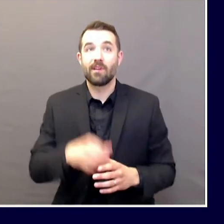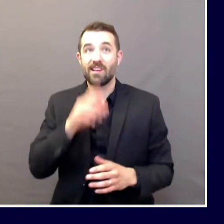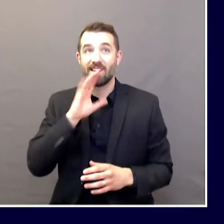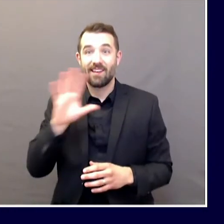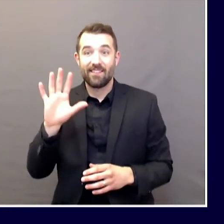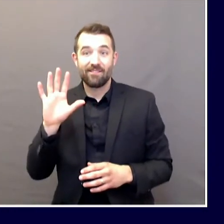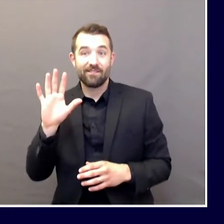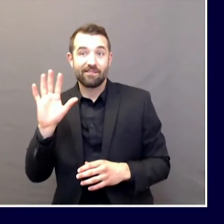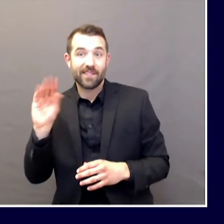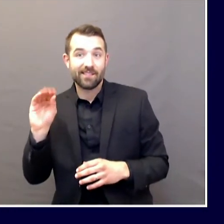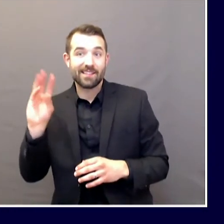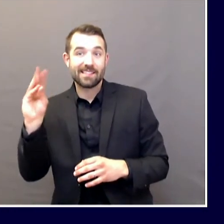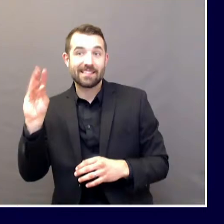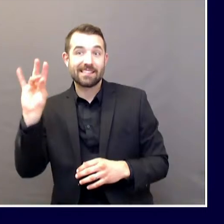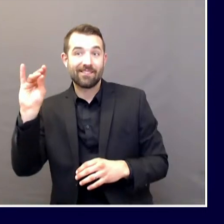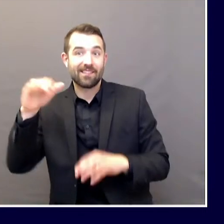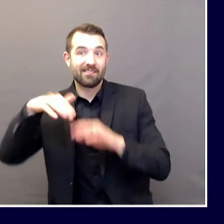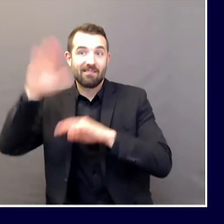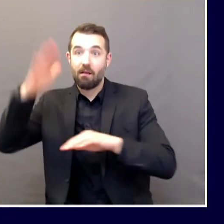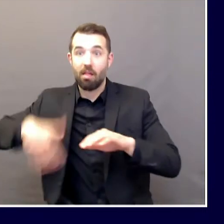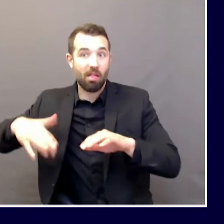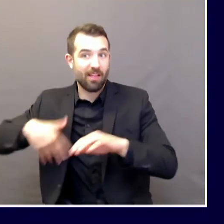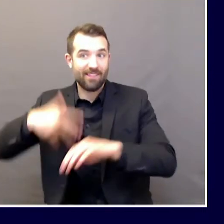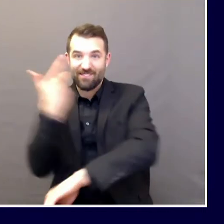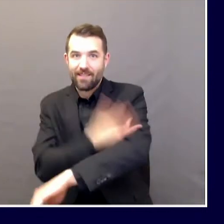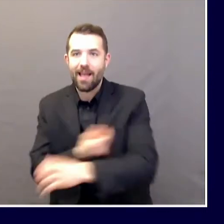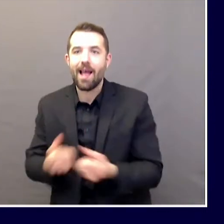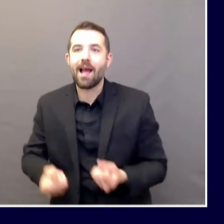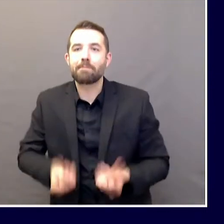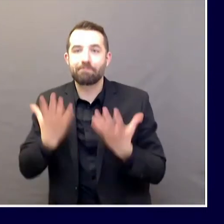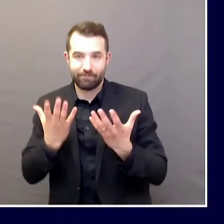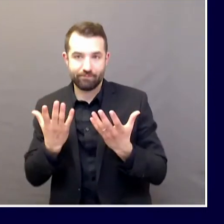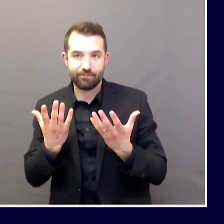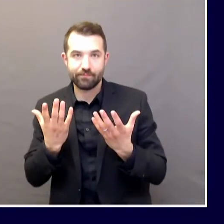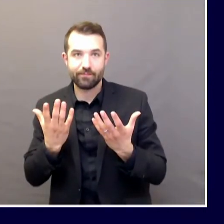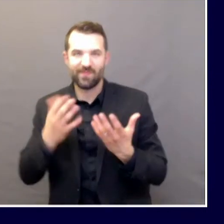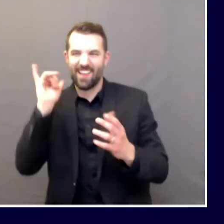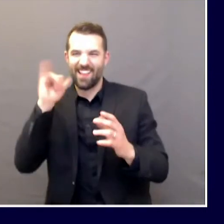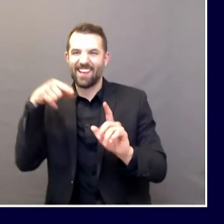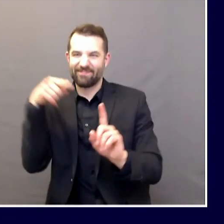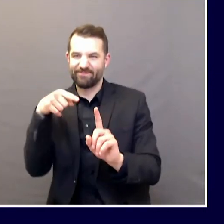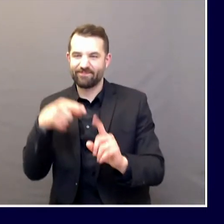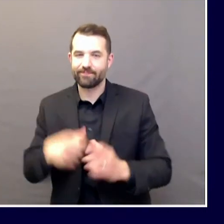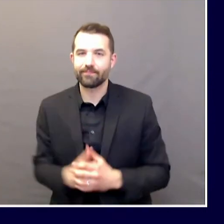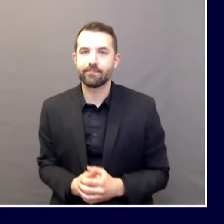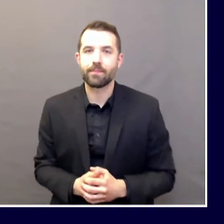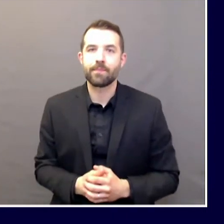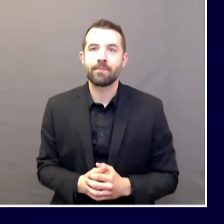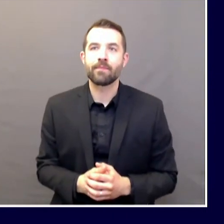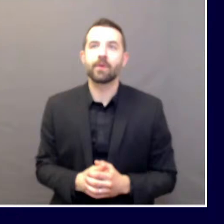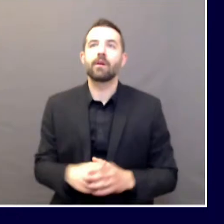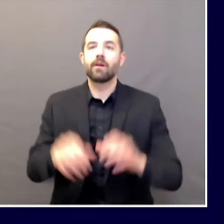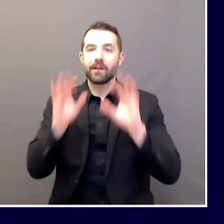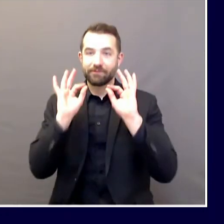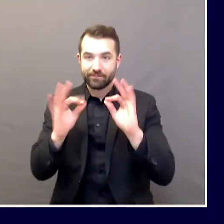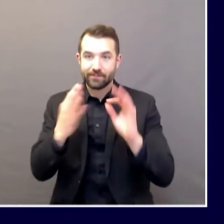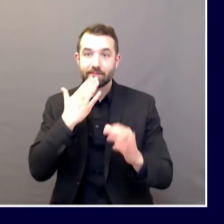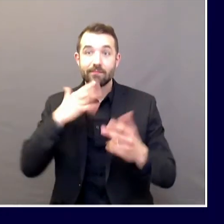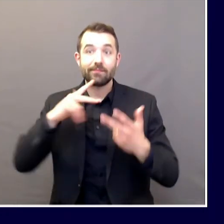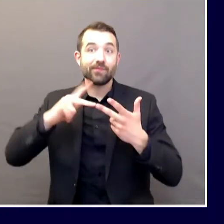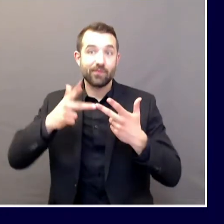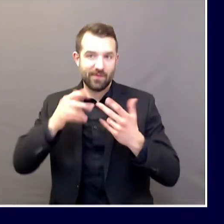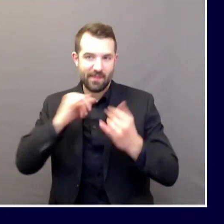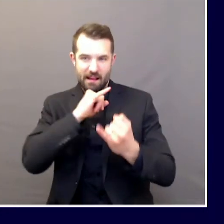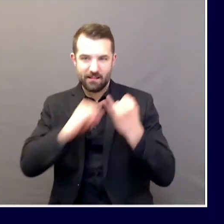plus. That's one of the variables that we use as well. Great. And then just my final question here. I was wondering what your thoughts were on